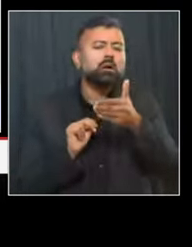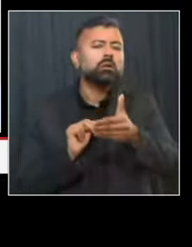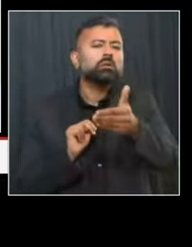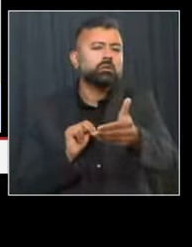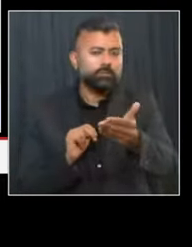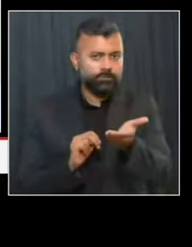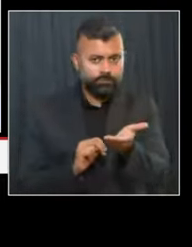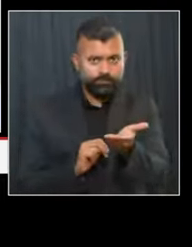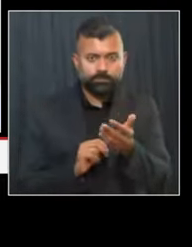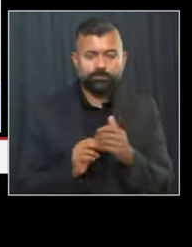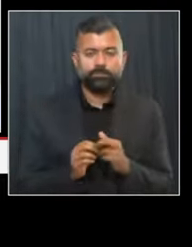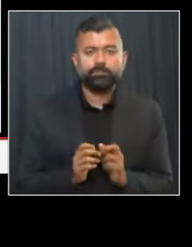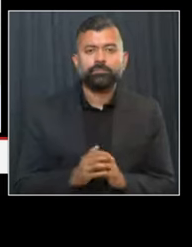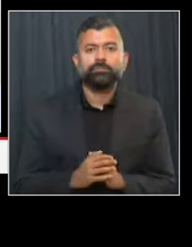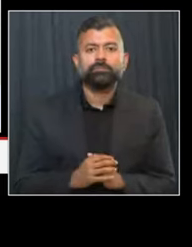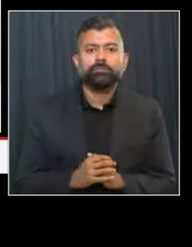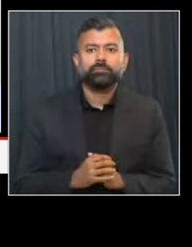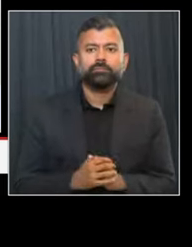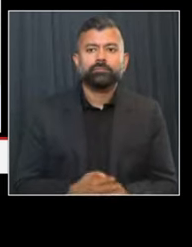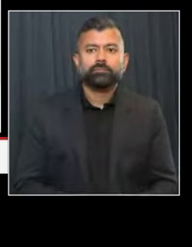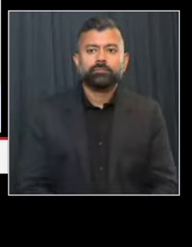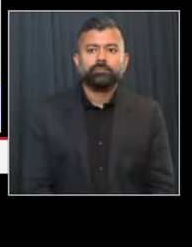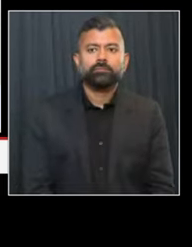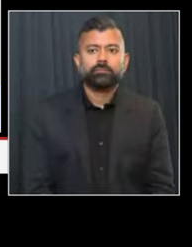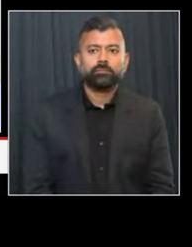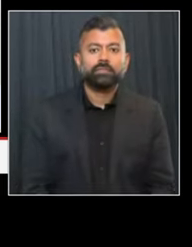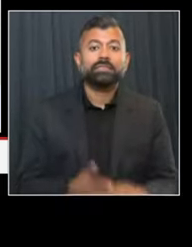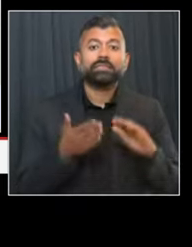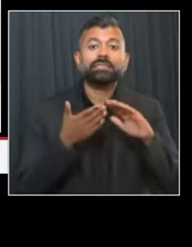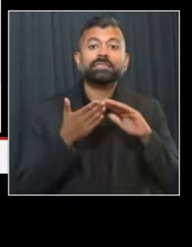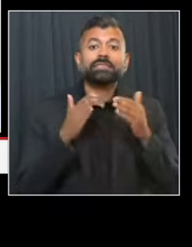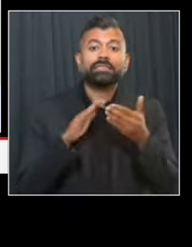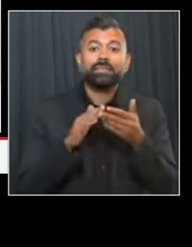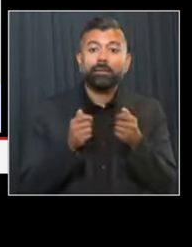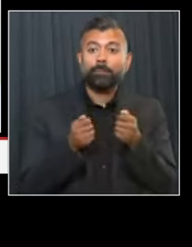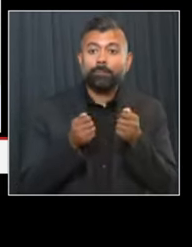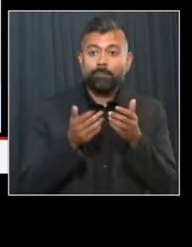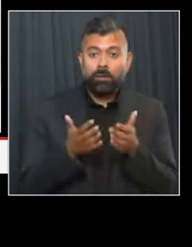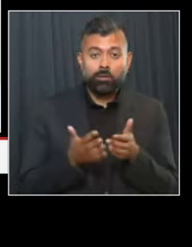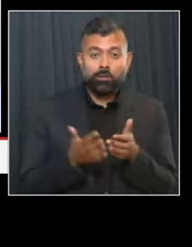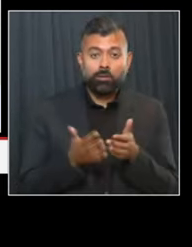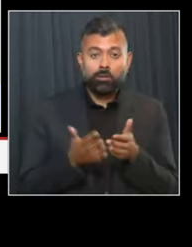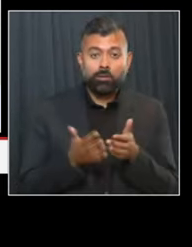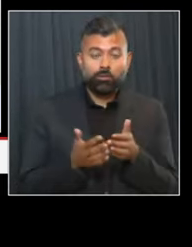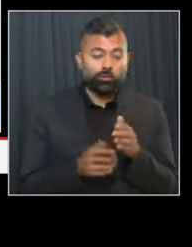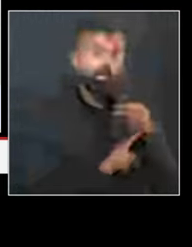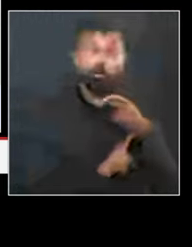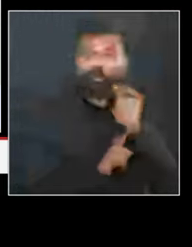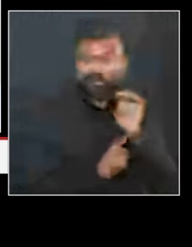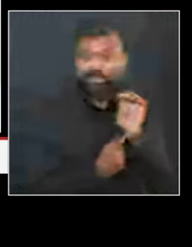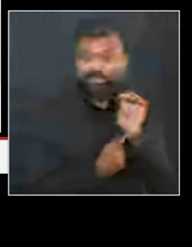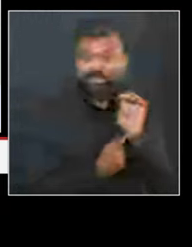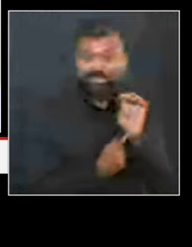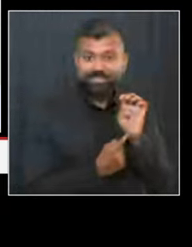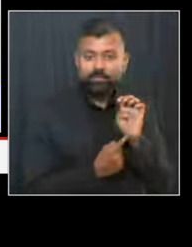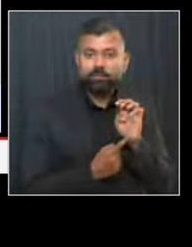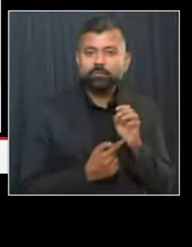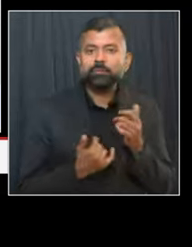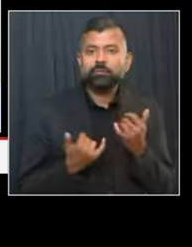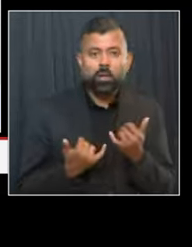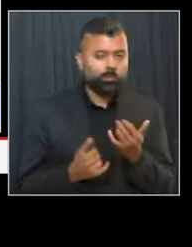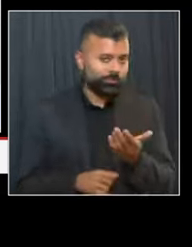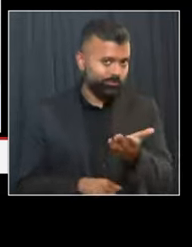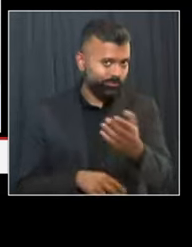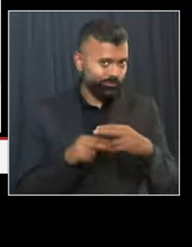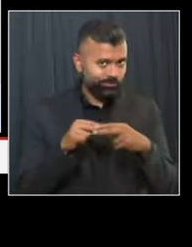remind everybody that we're really dealing with two factors looking at 26 and beyond. One, we have the revenue estimates that were much publicized, in which